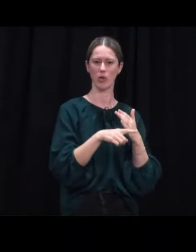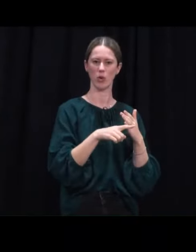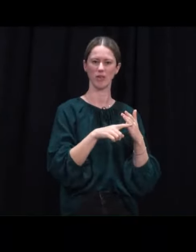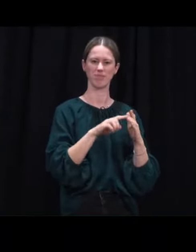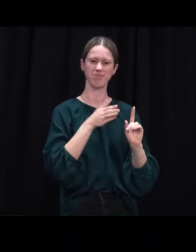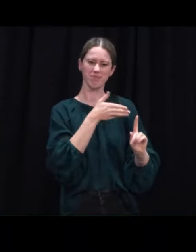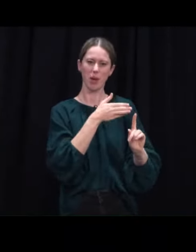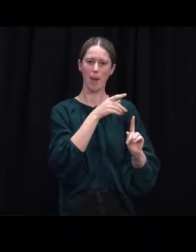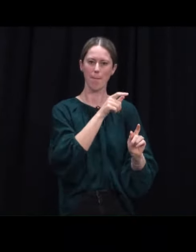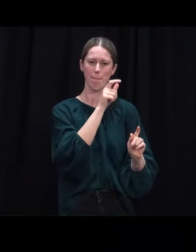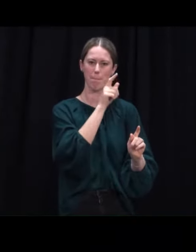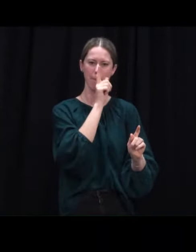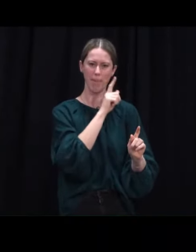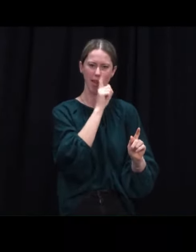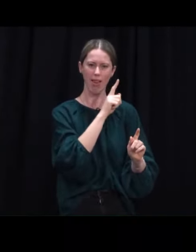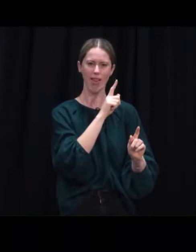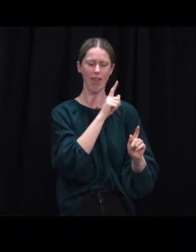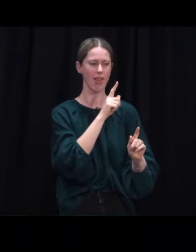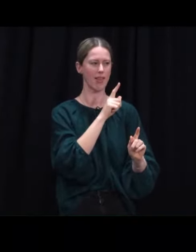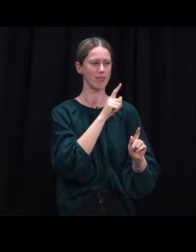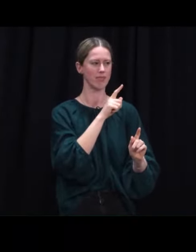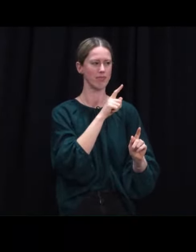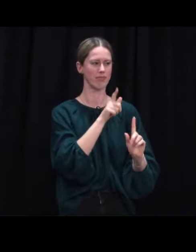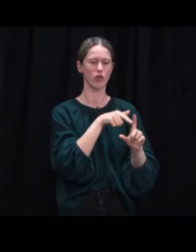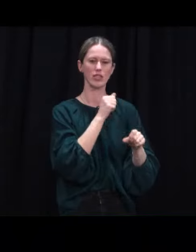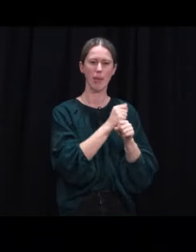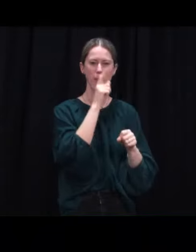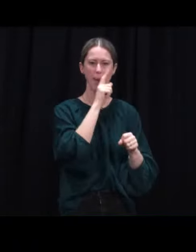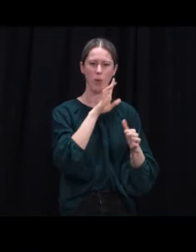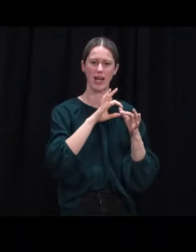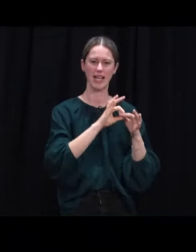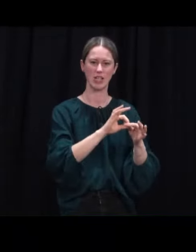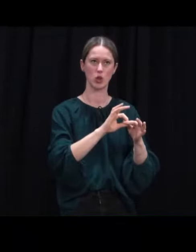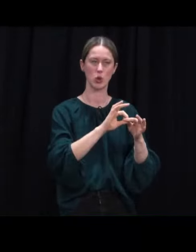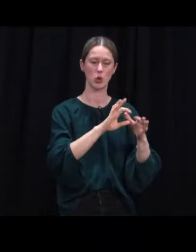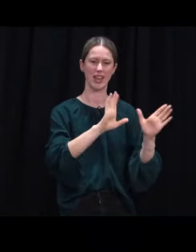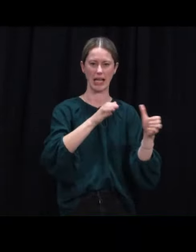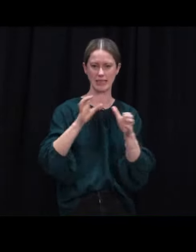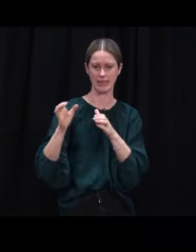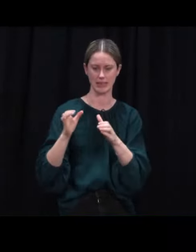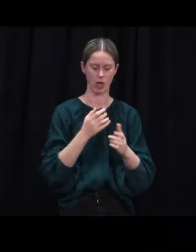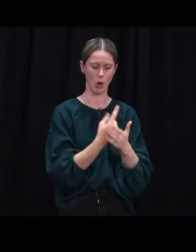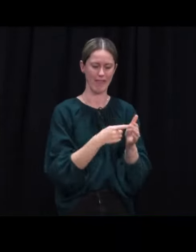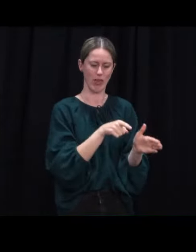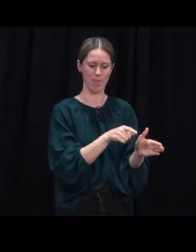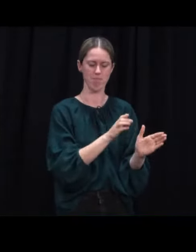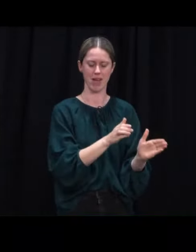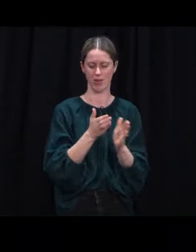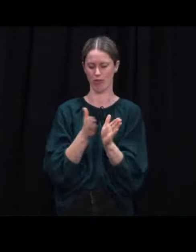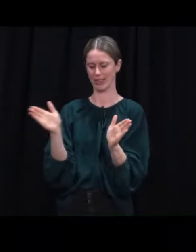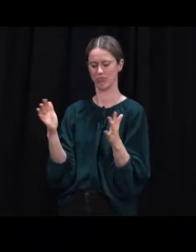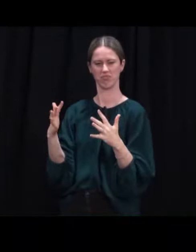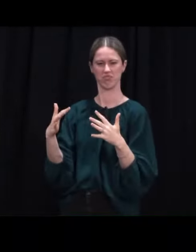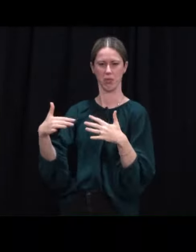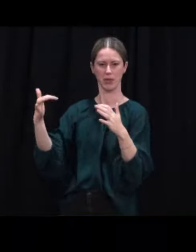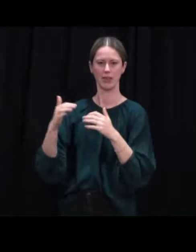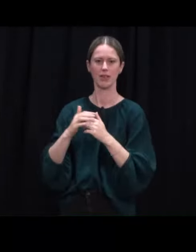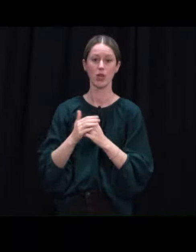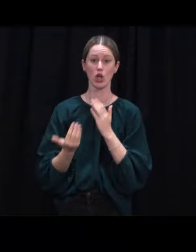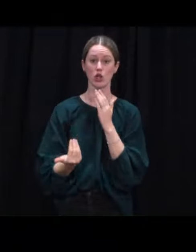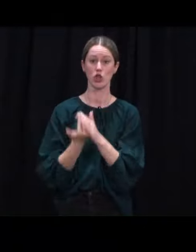to specifically prioritise and test people involved in some of our larger clusters. There's a new pop-up